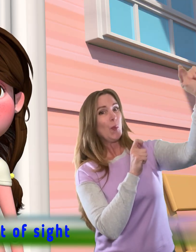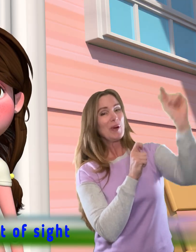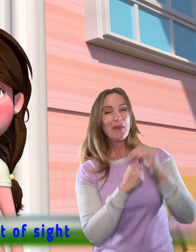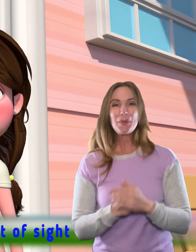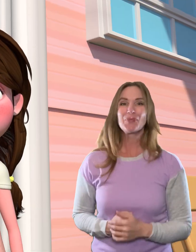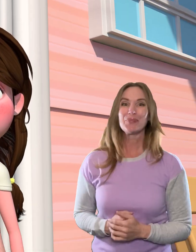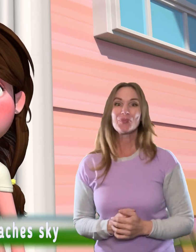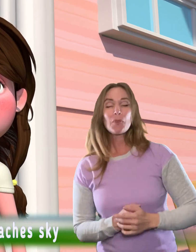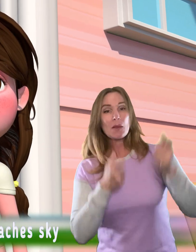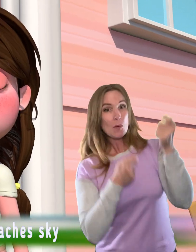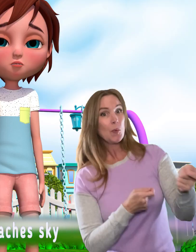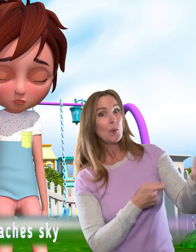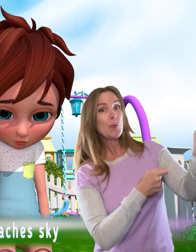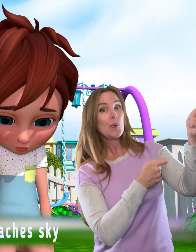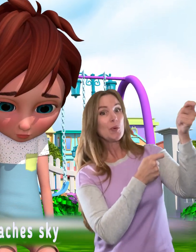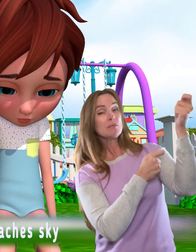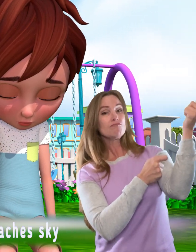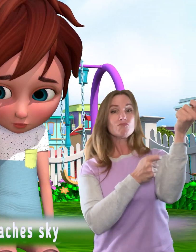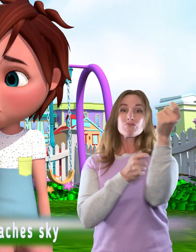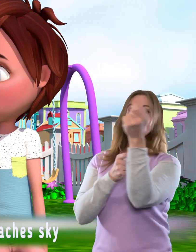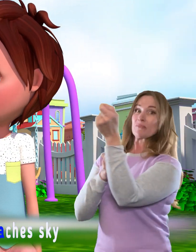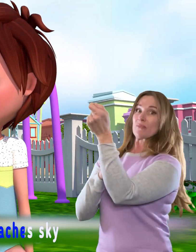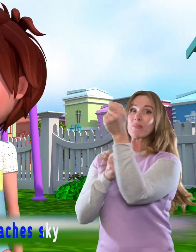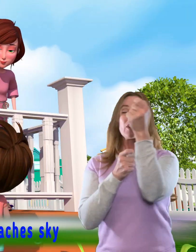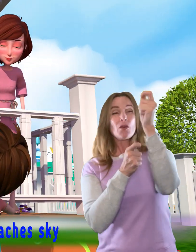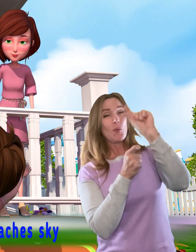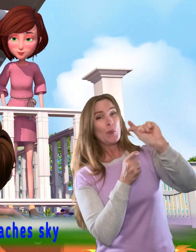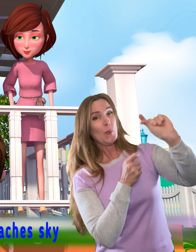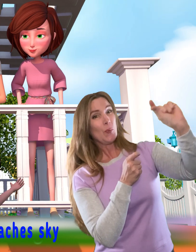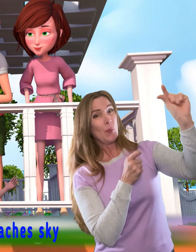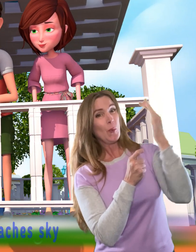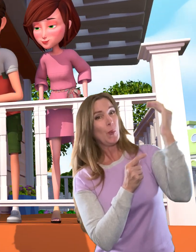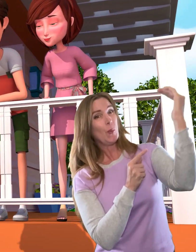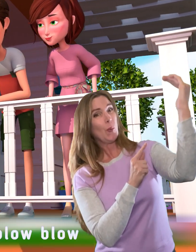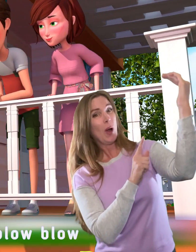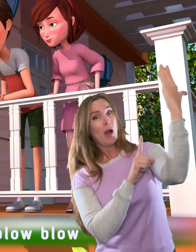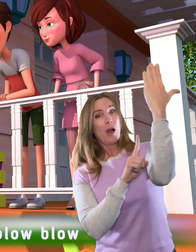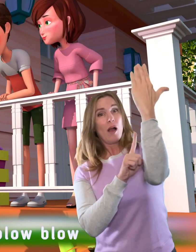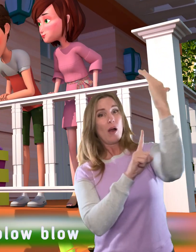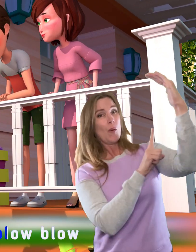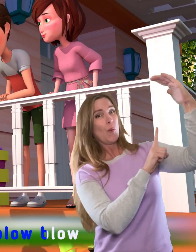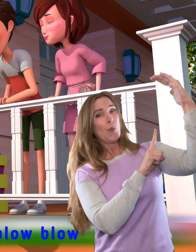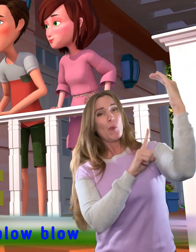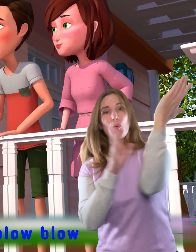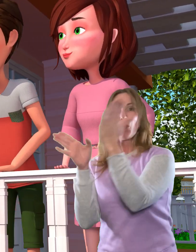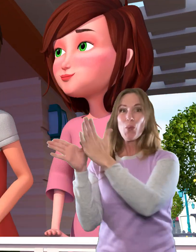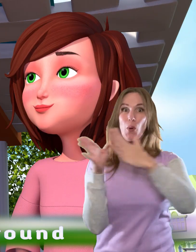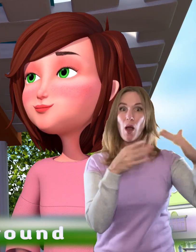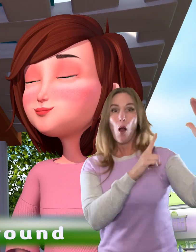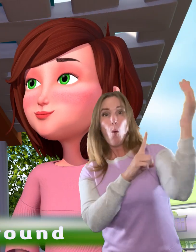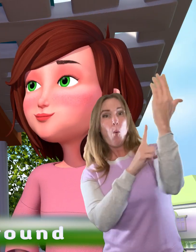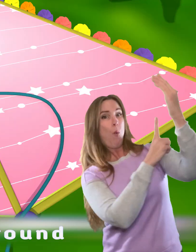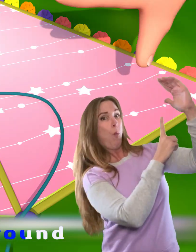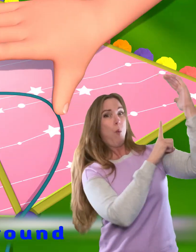flying out of sight. You raise your kite up high until it reaches sky. You hold your kite and blow, blow,